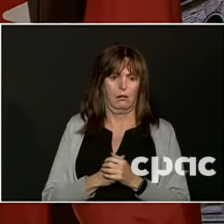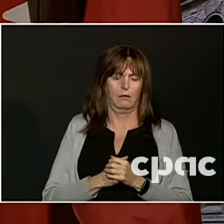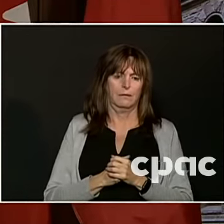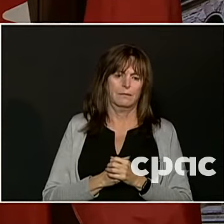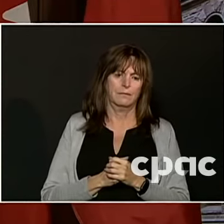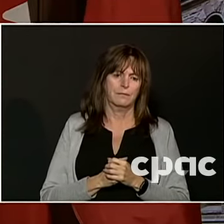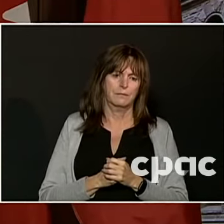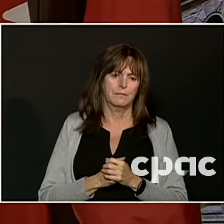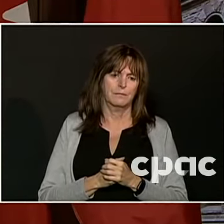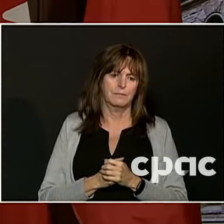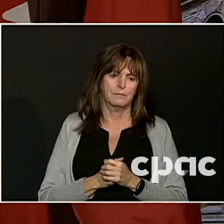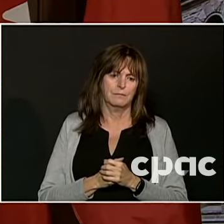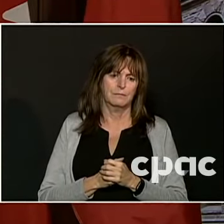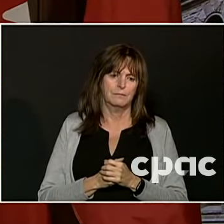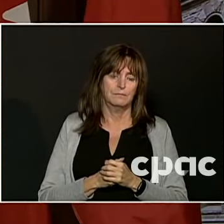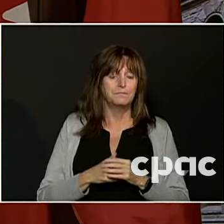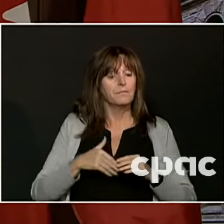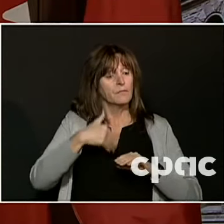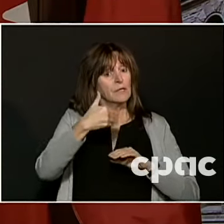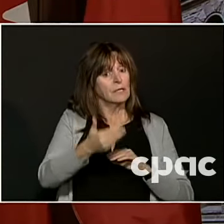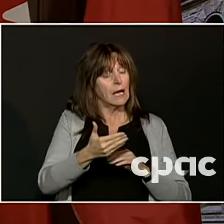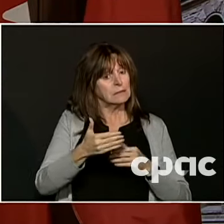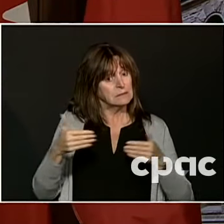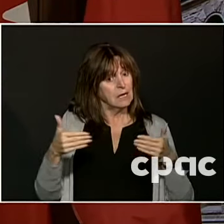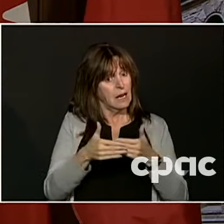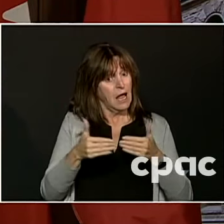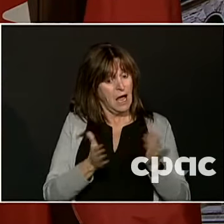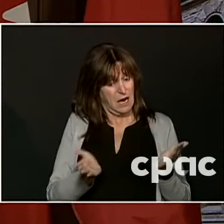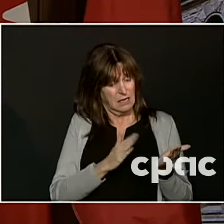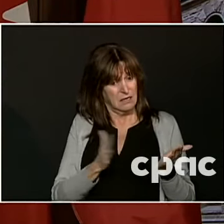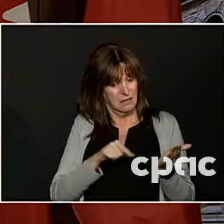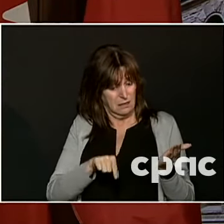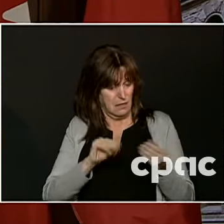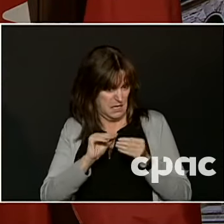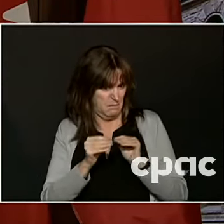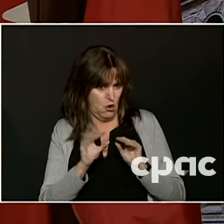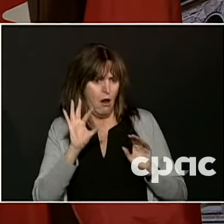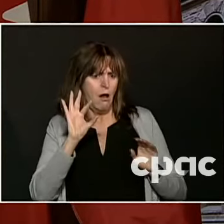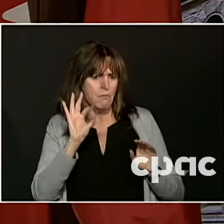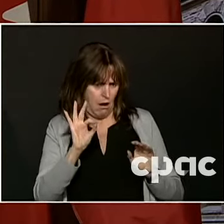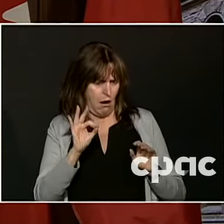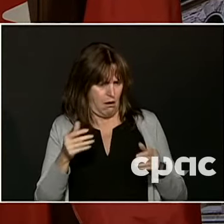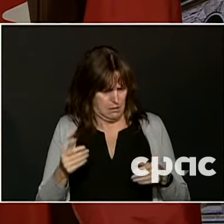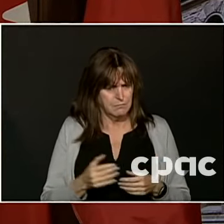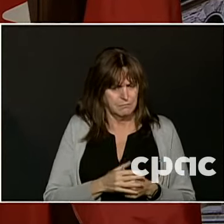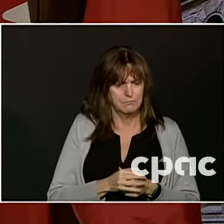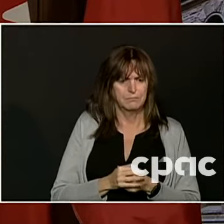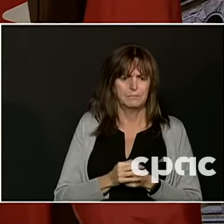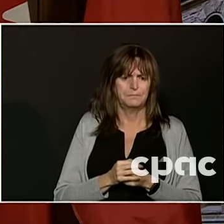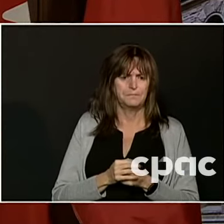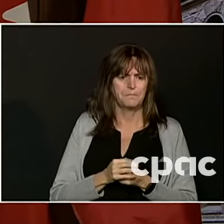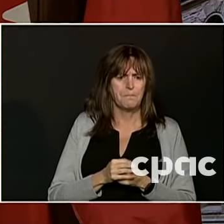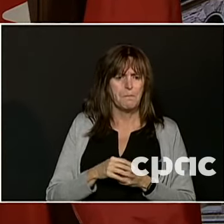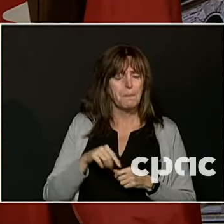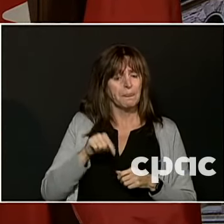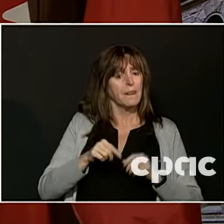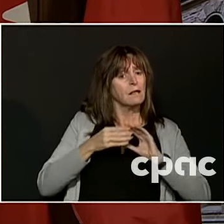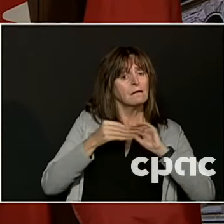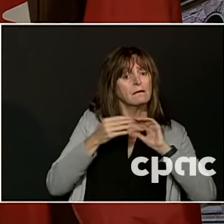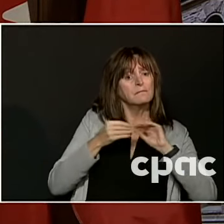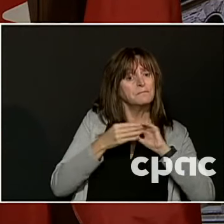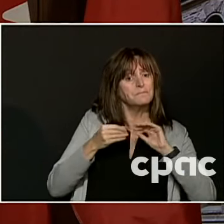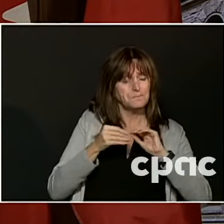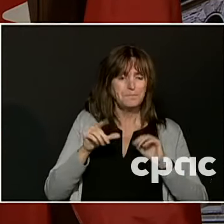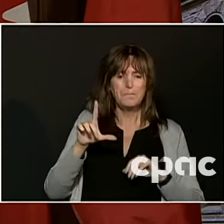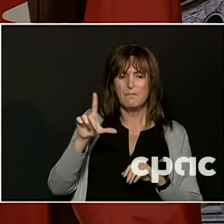If you turn to the next slide, and that is slide 9, this slide talks to cases in long-term care homes, both